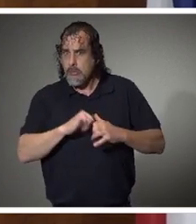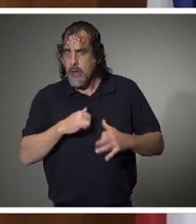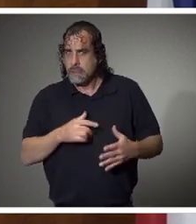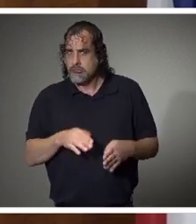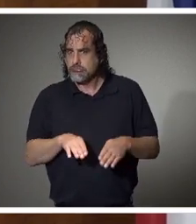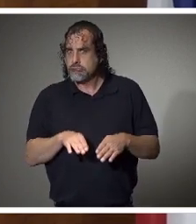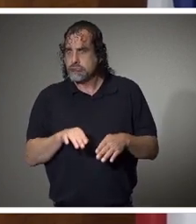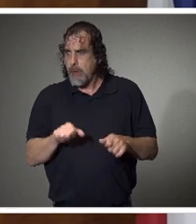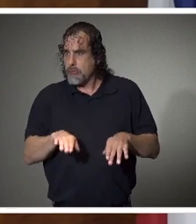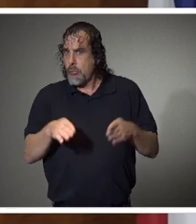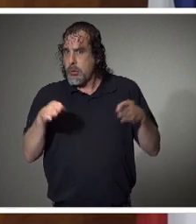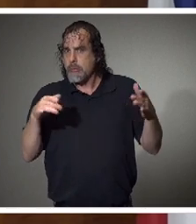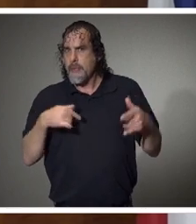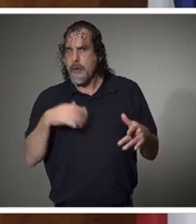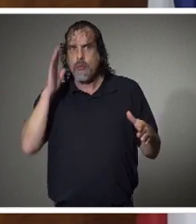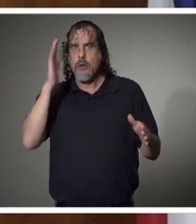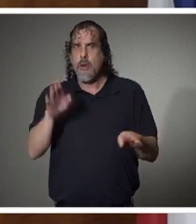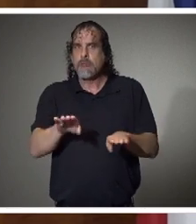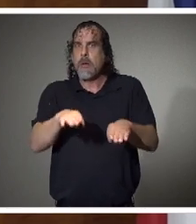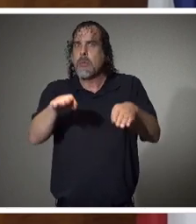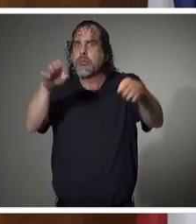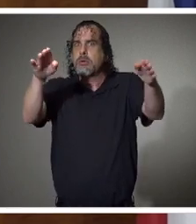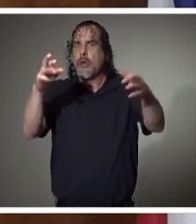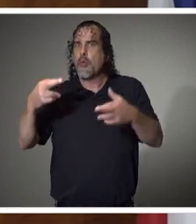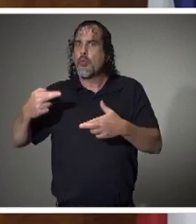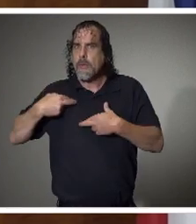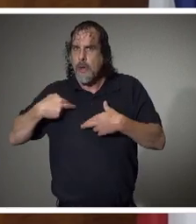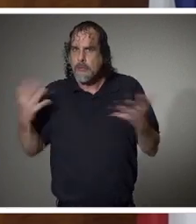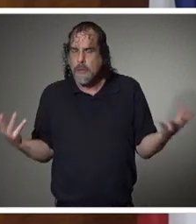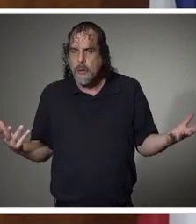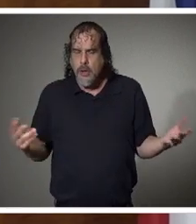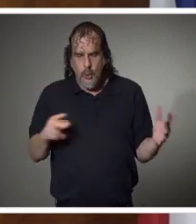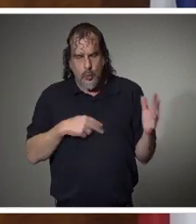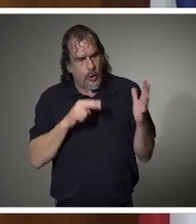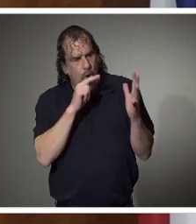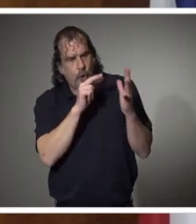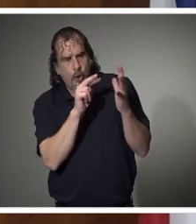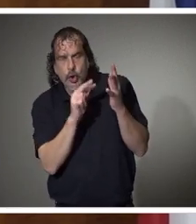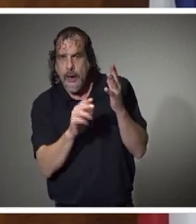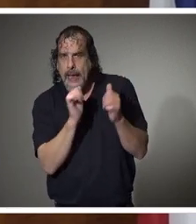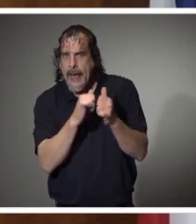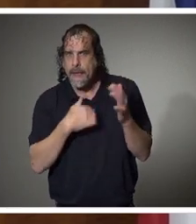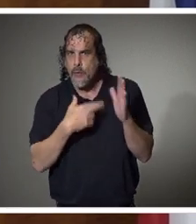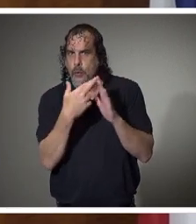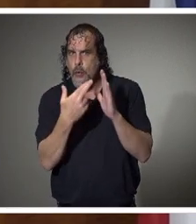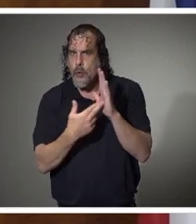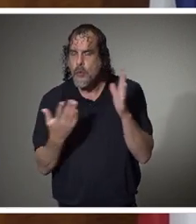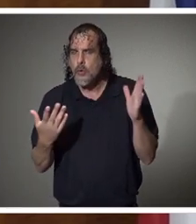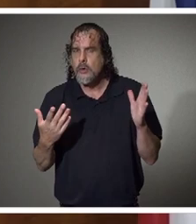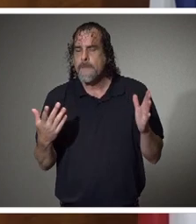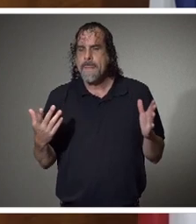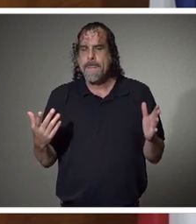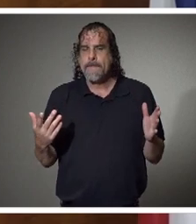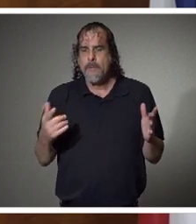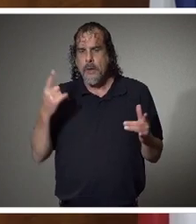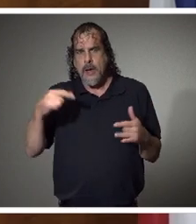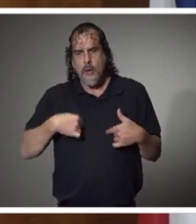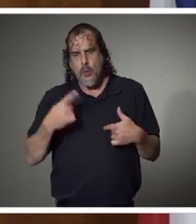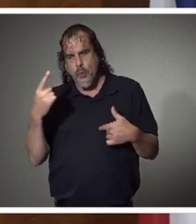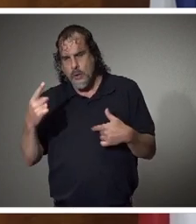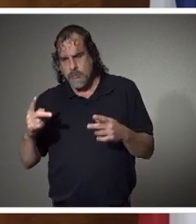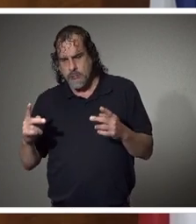so in a responsible way. We are looking at the guidelines. For instance, we had an individual group